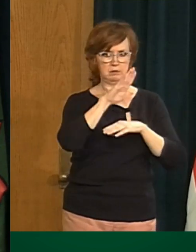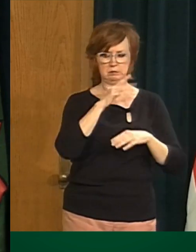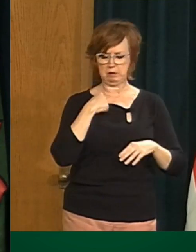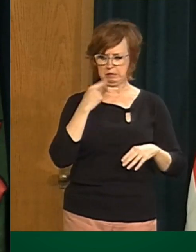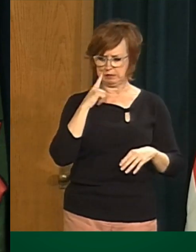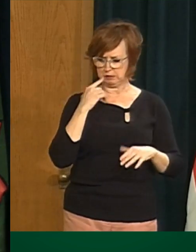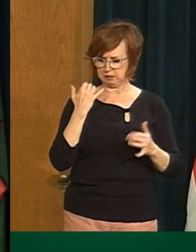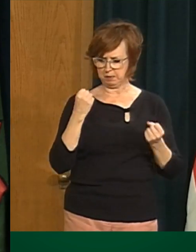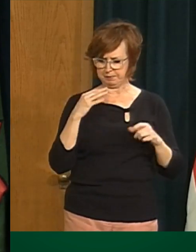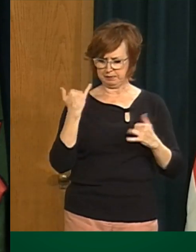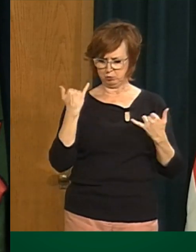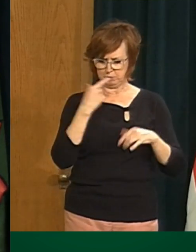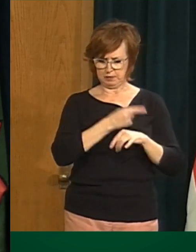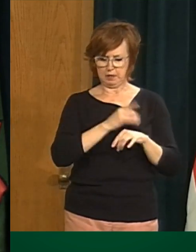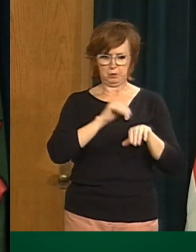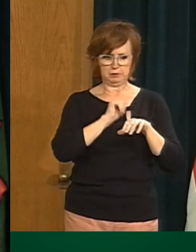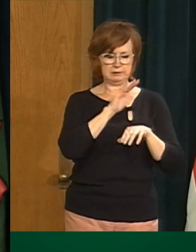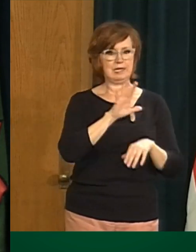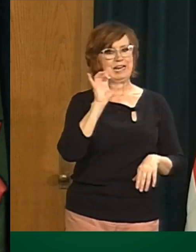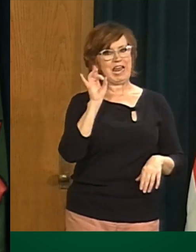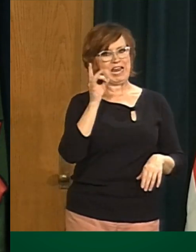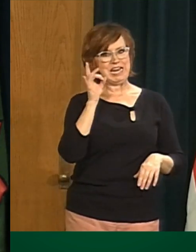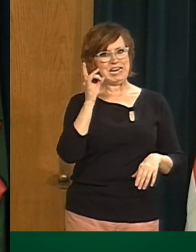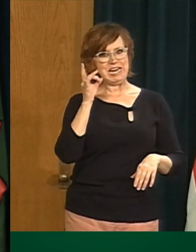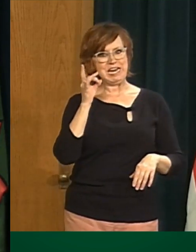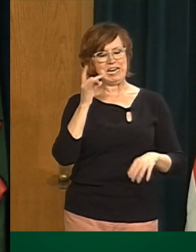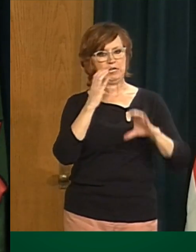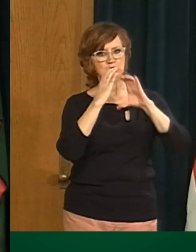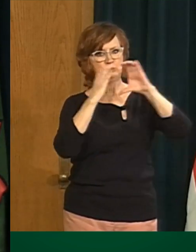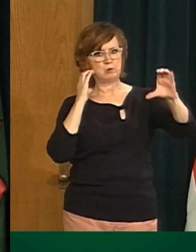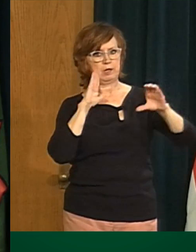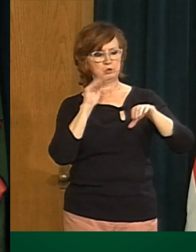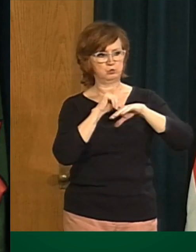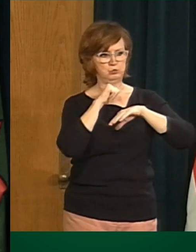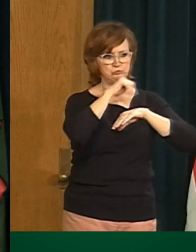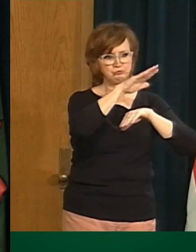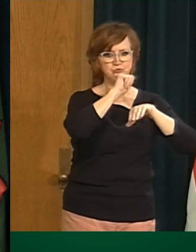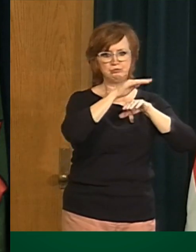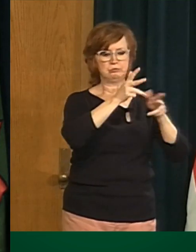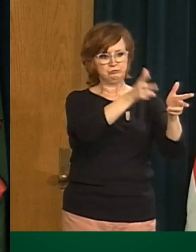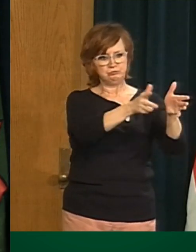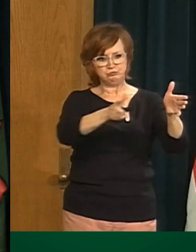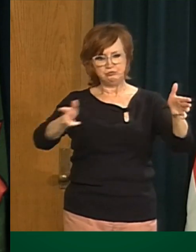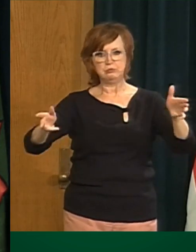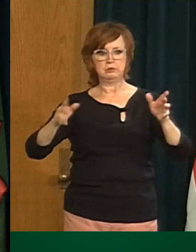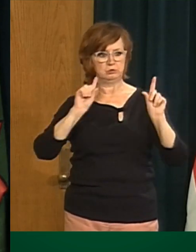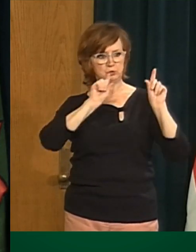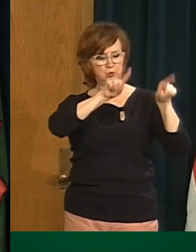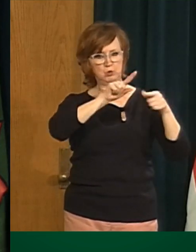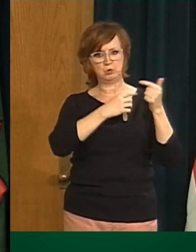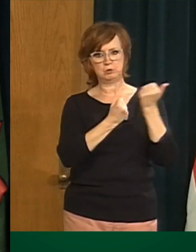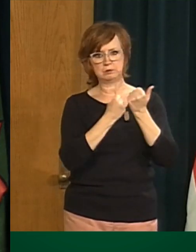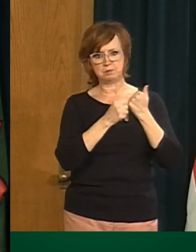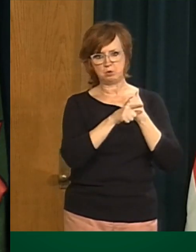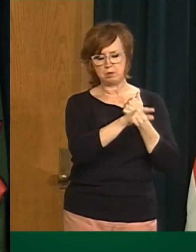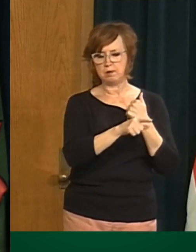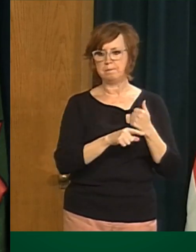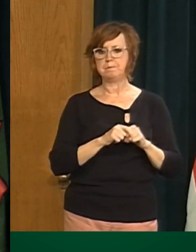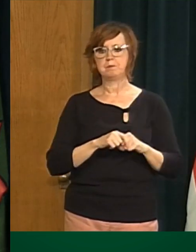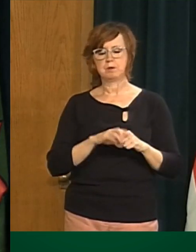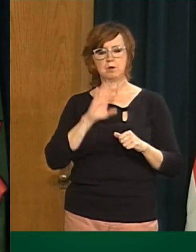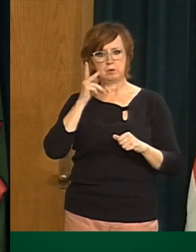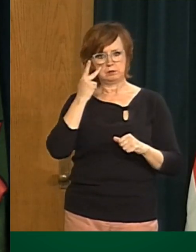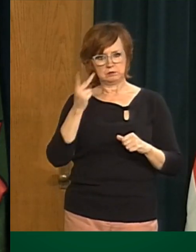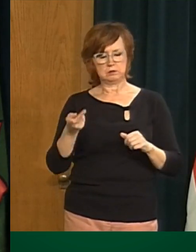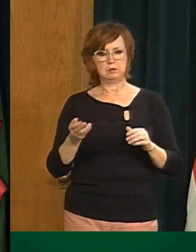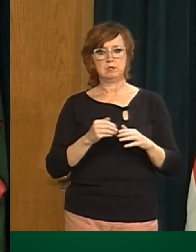arriving today. So you are seeing these supports arriving in the communities as we work to flatten this curve